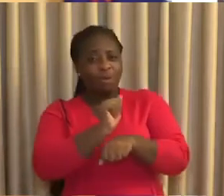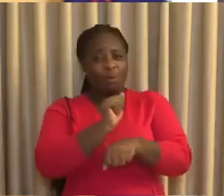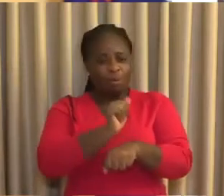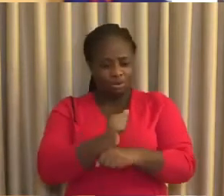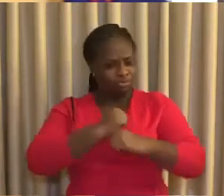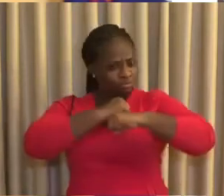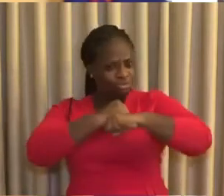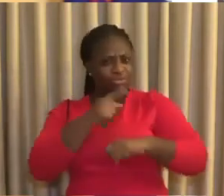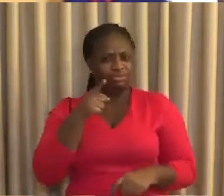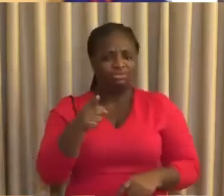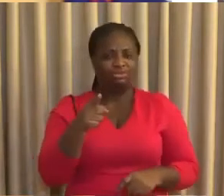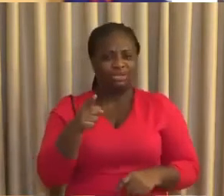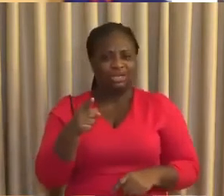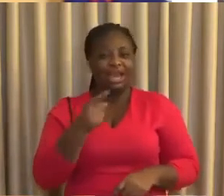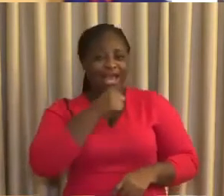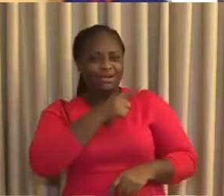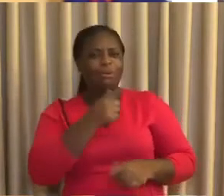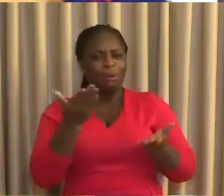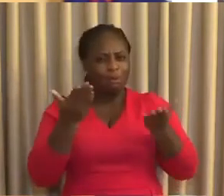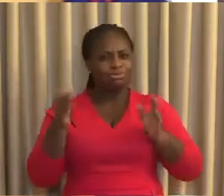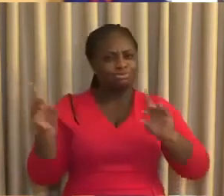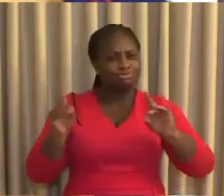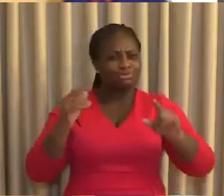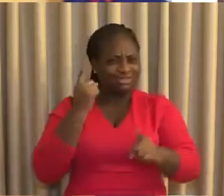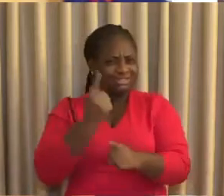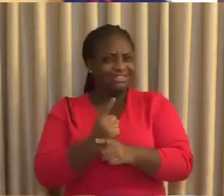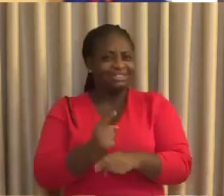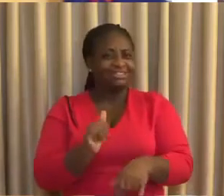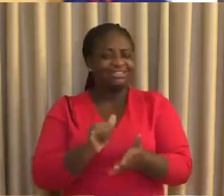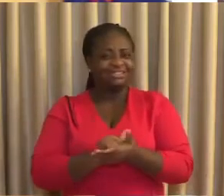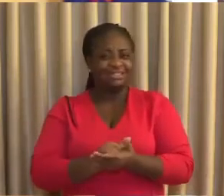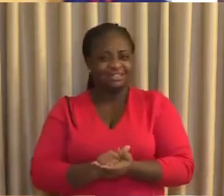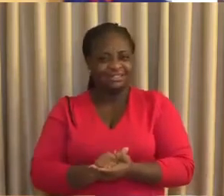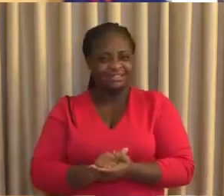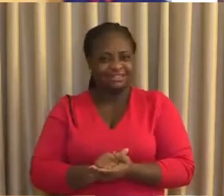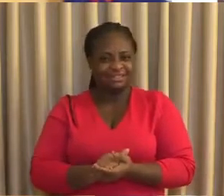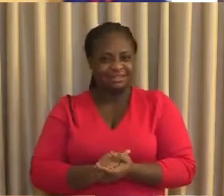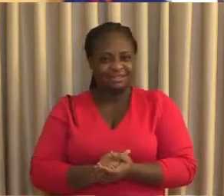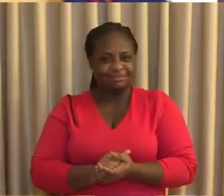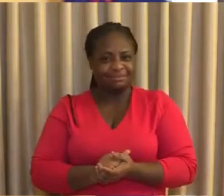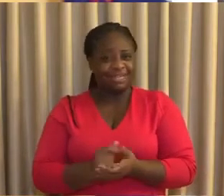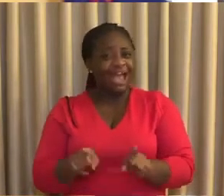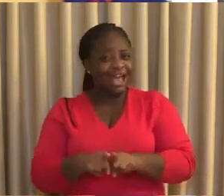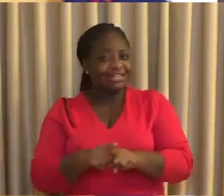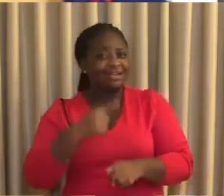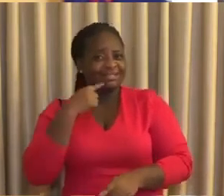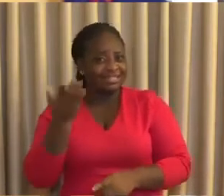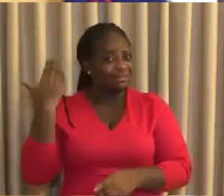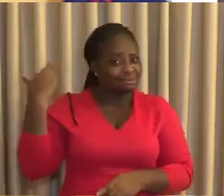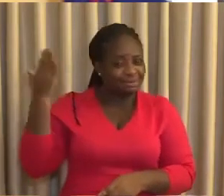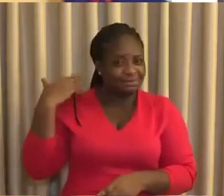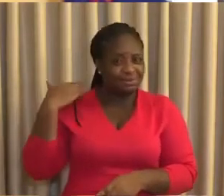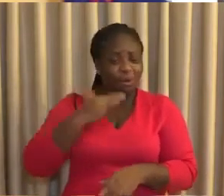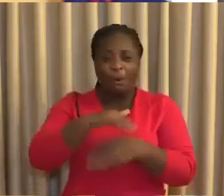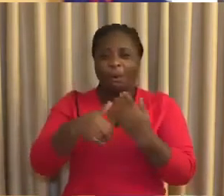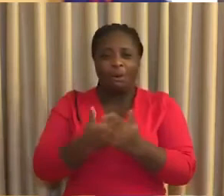you, and I'm determined to do just that. As I've said before, all